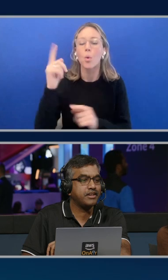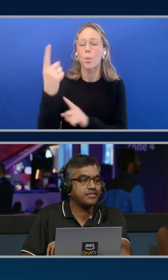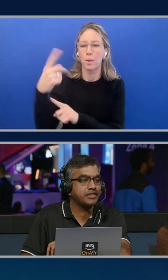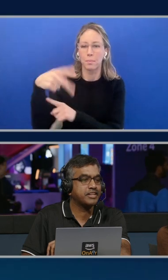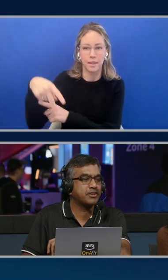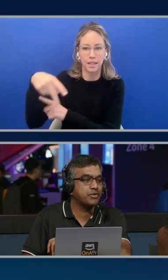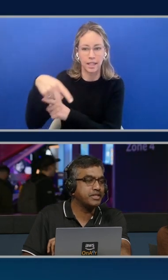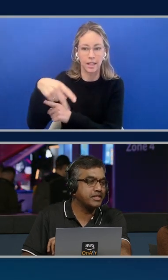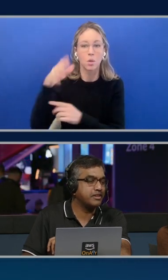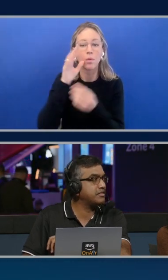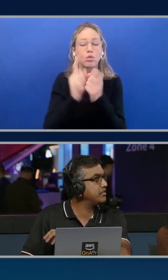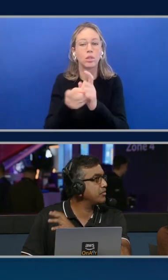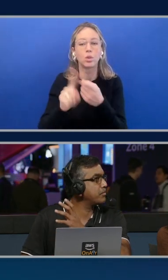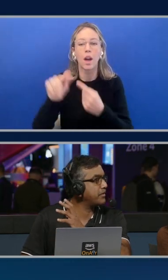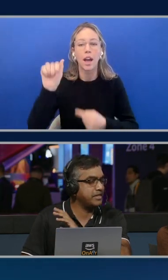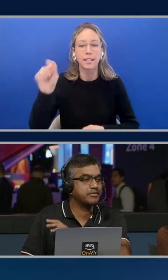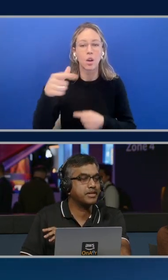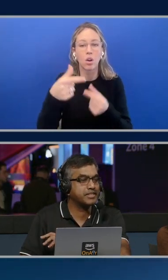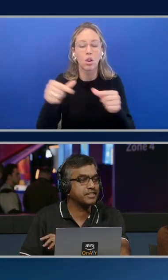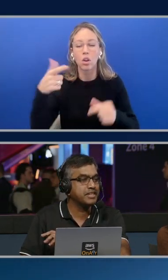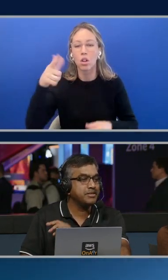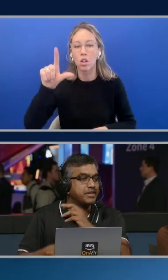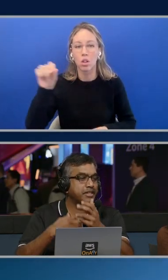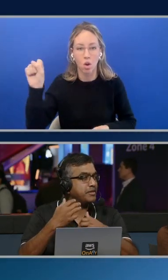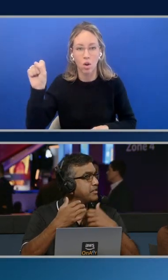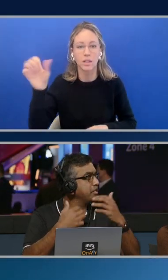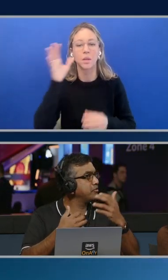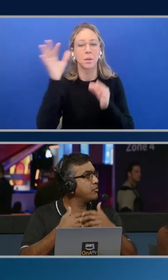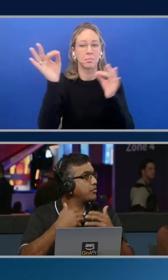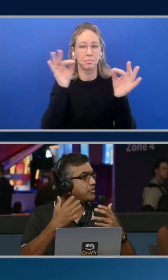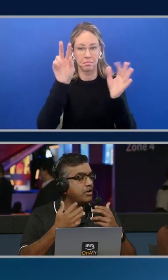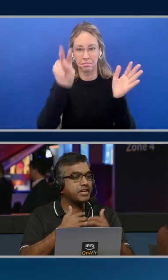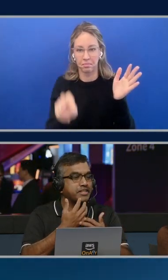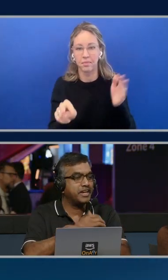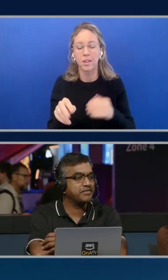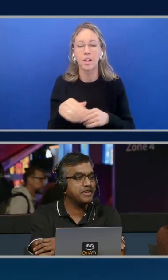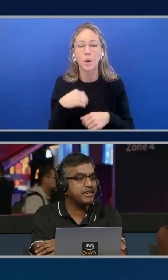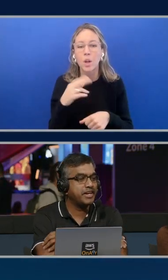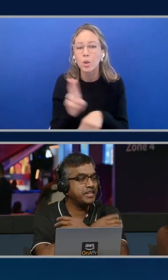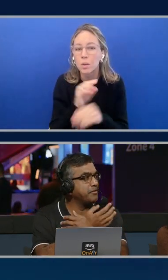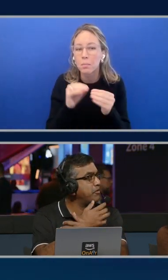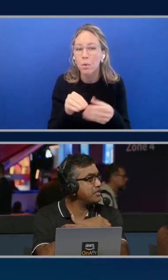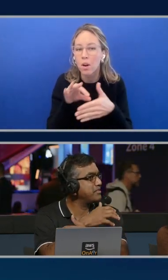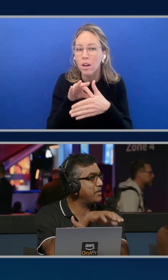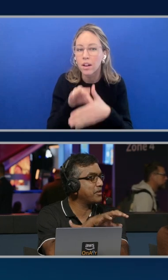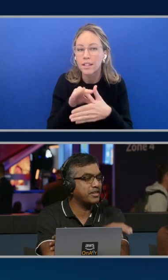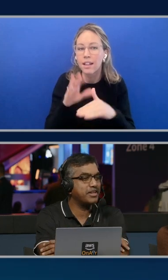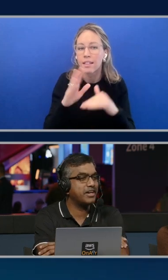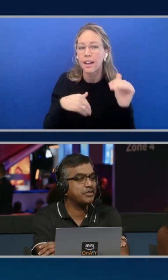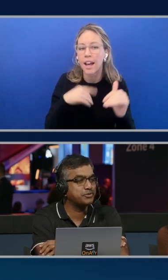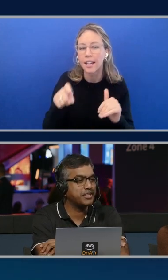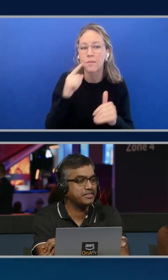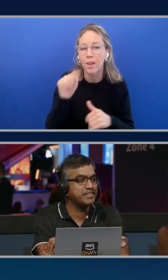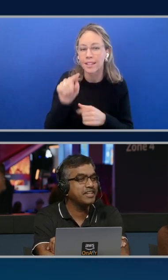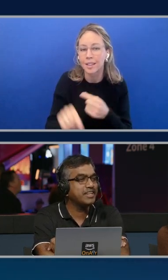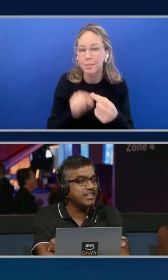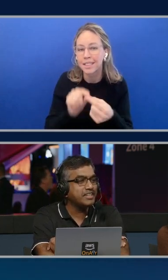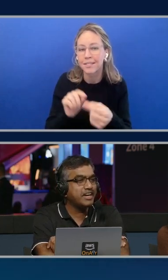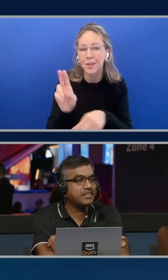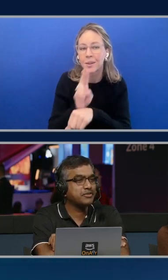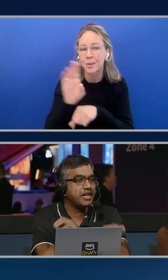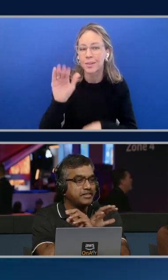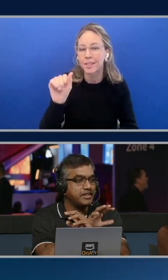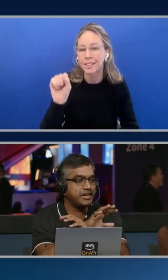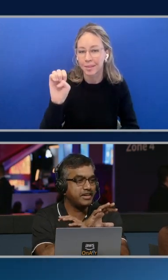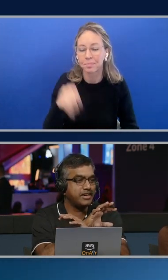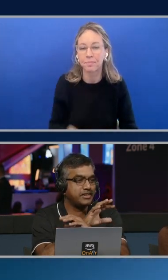ASL glass and return only the glass. Don't provide the explanation, because otherwise it will use more content than I need for this particular use case. Okay.